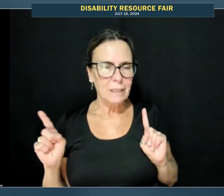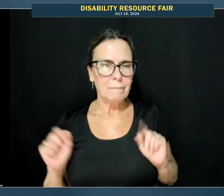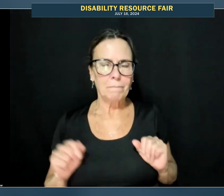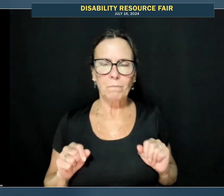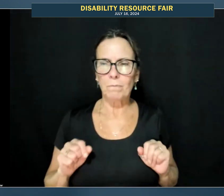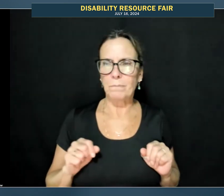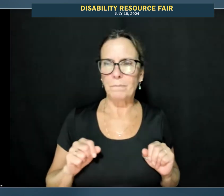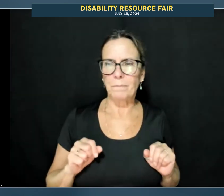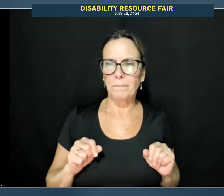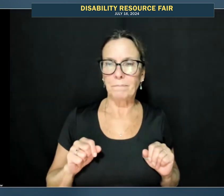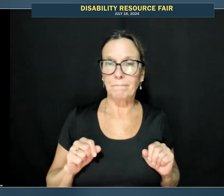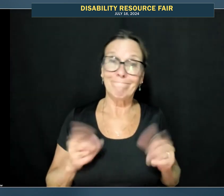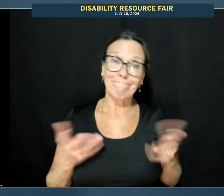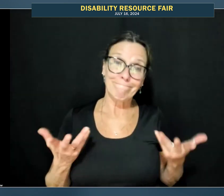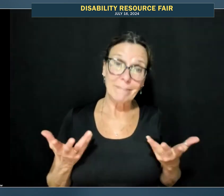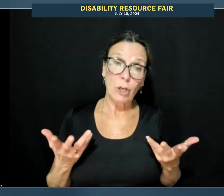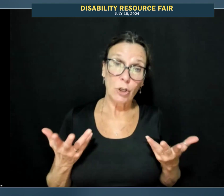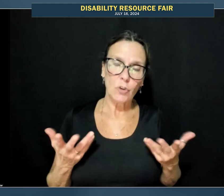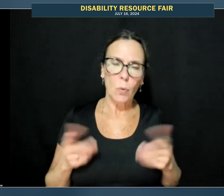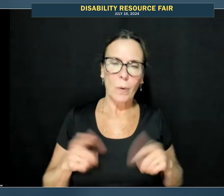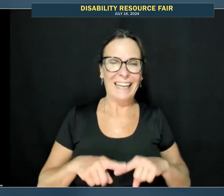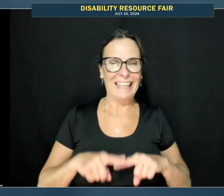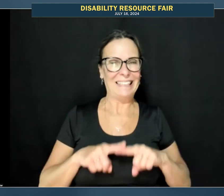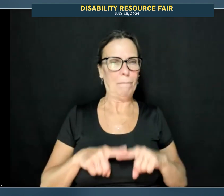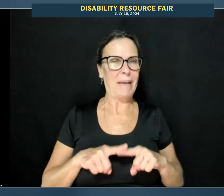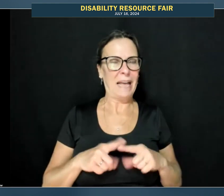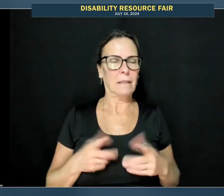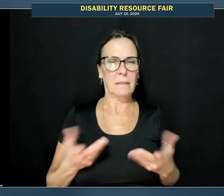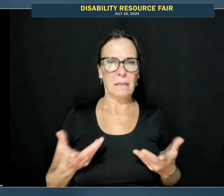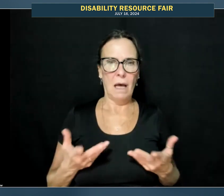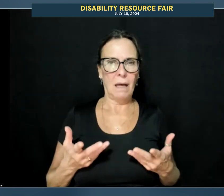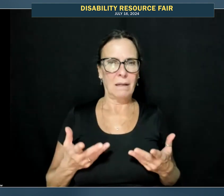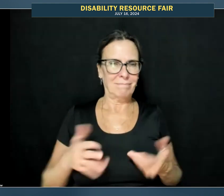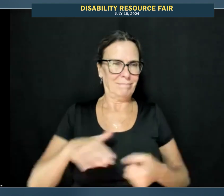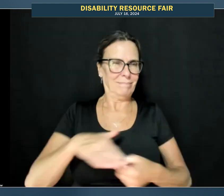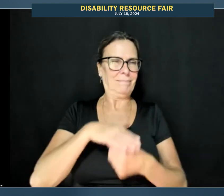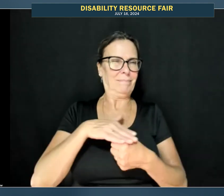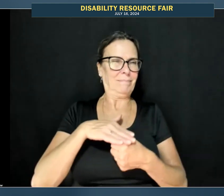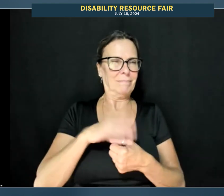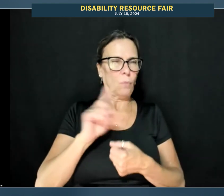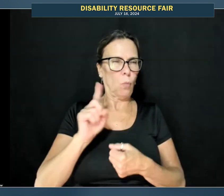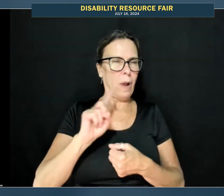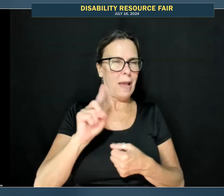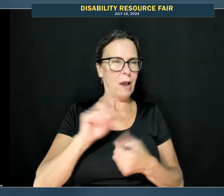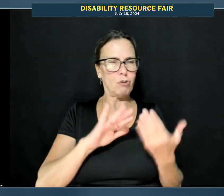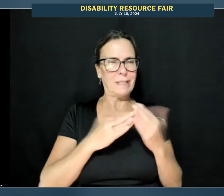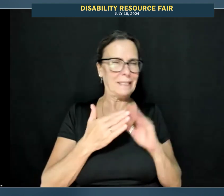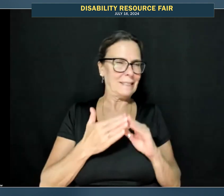but also somewhat dependent on, you know, the area of the city or town